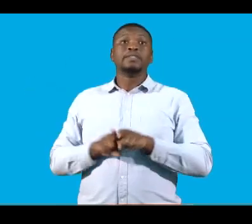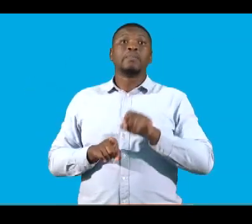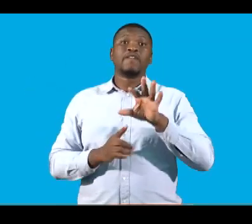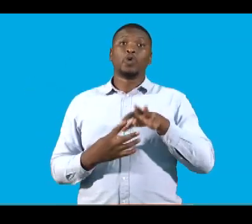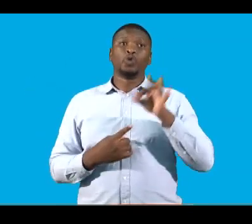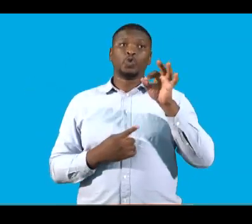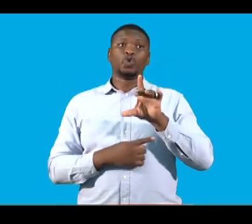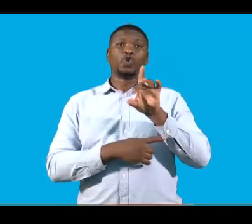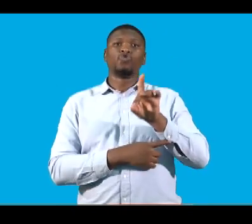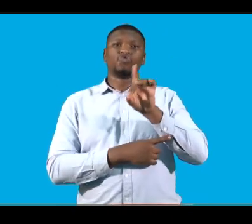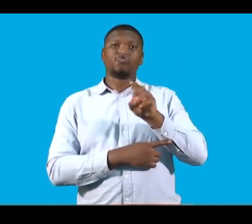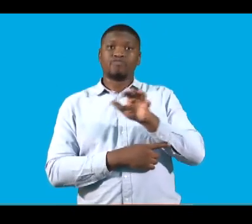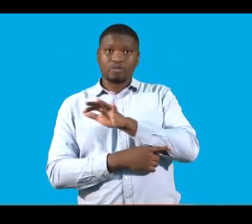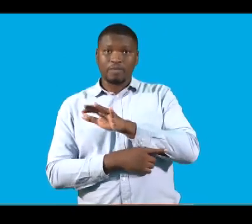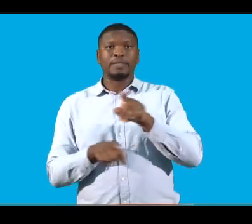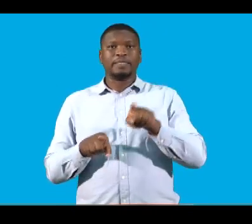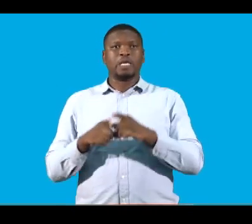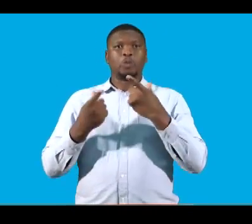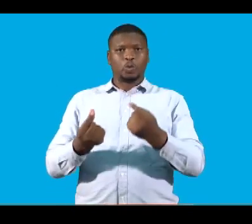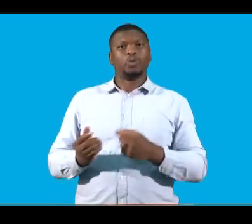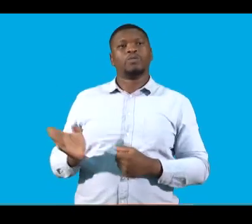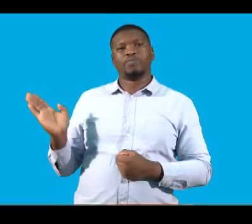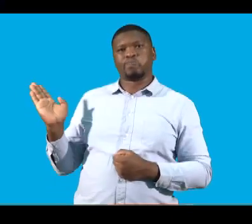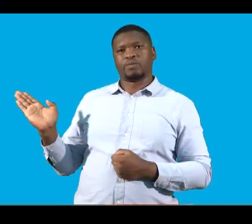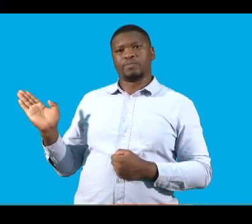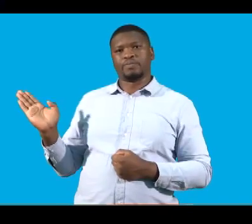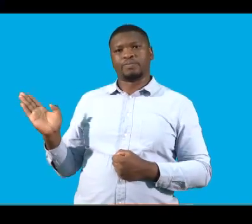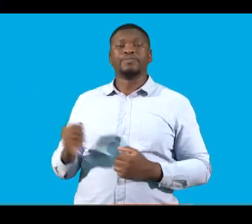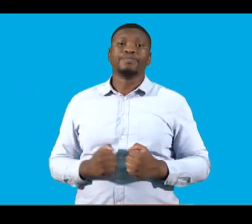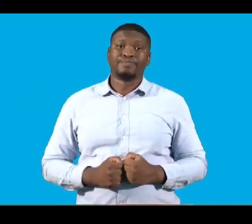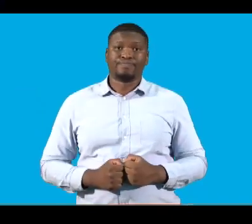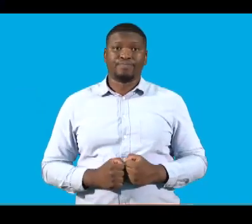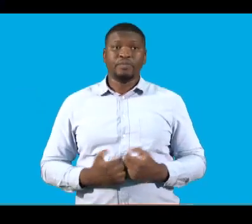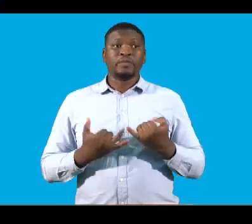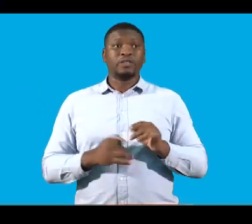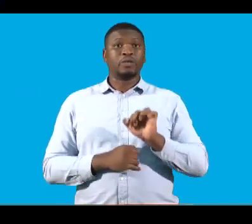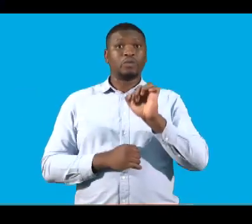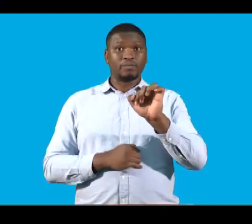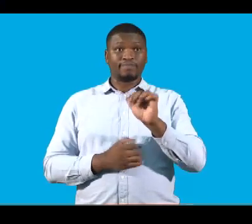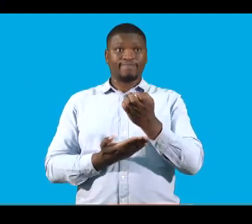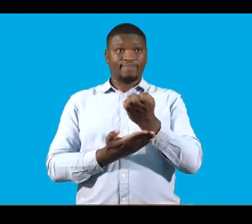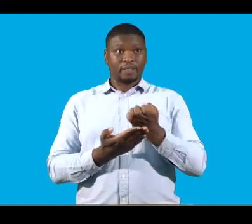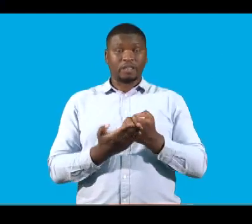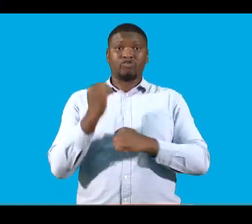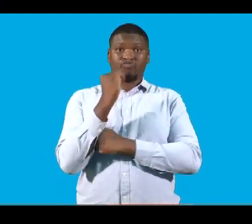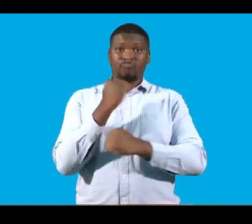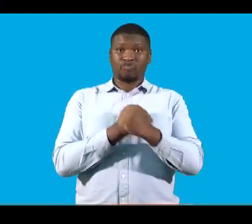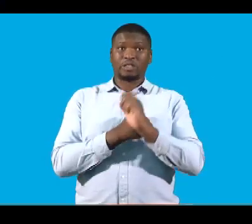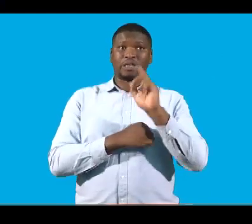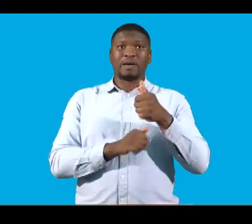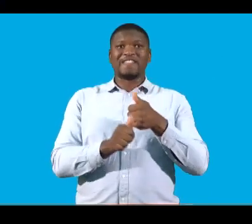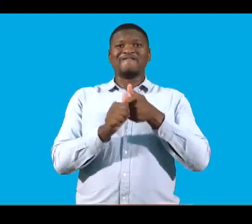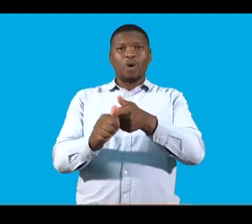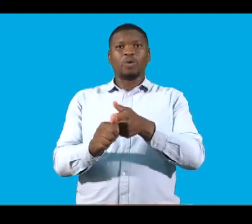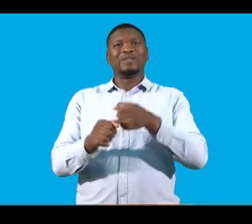same if you chose to do the Dorian Gray novel. Now, to structure your essay coherently,